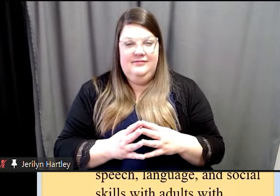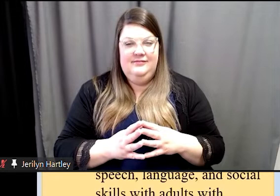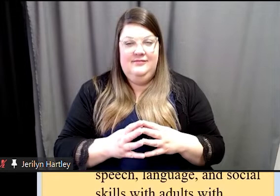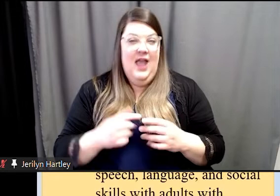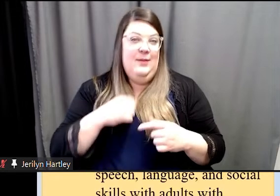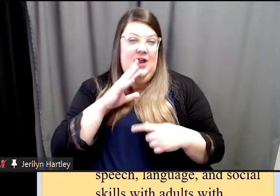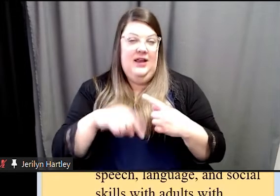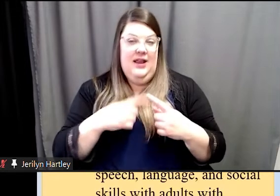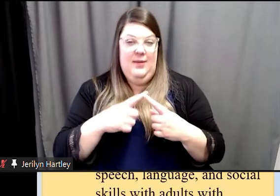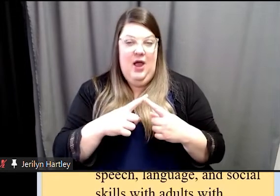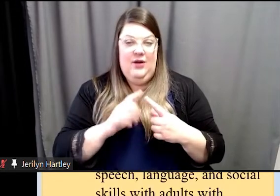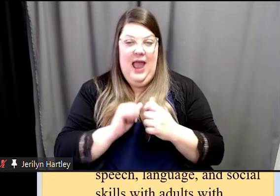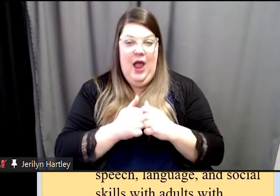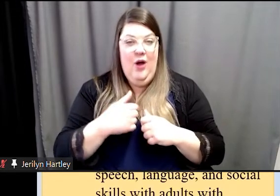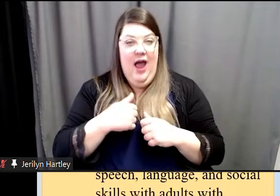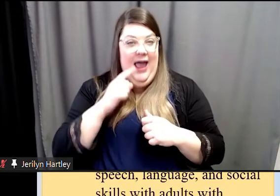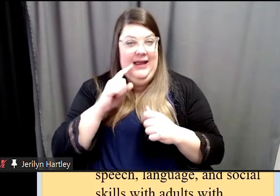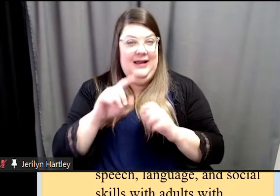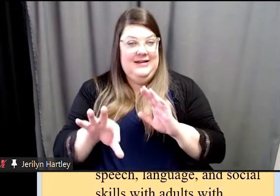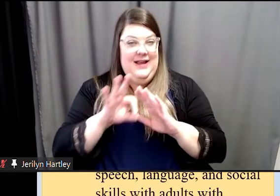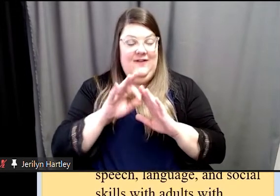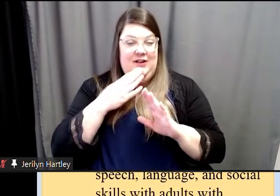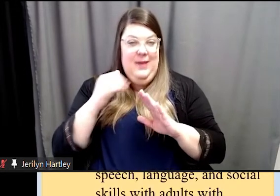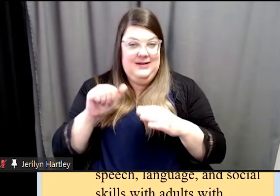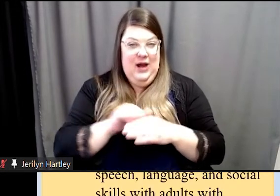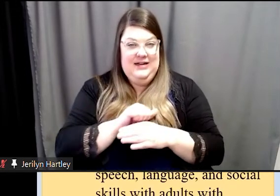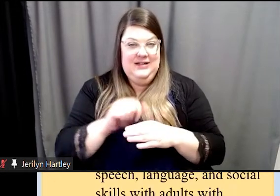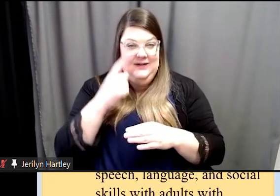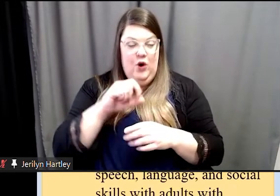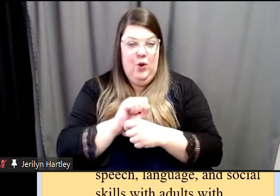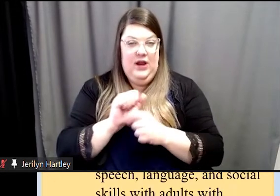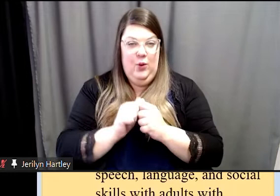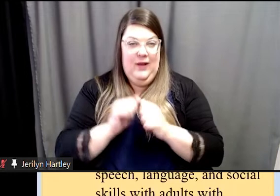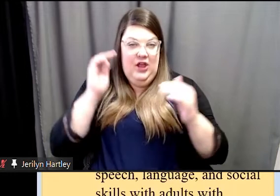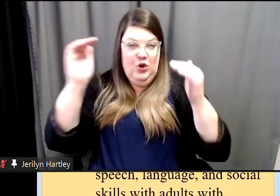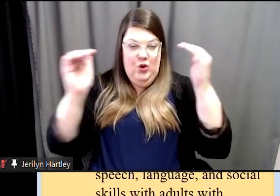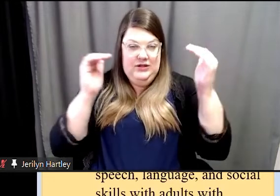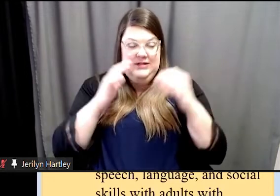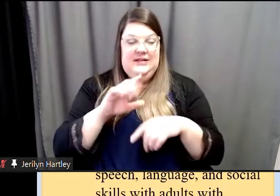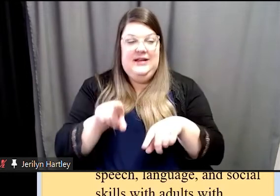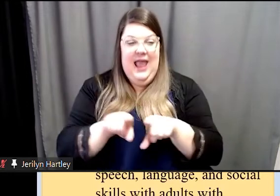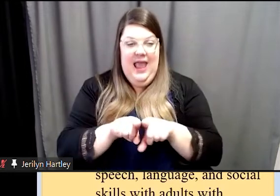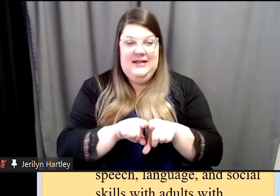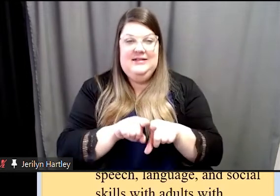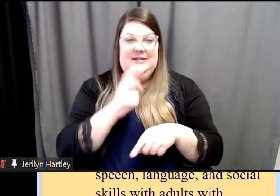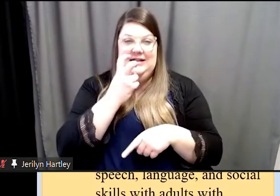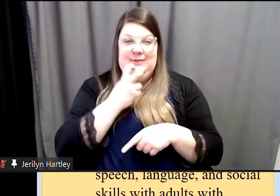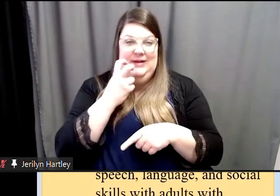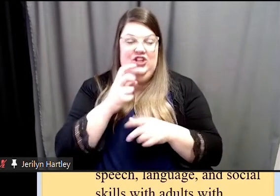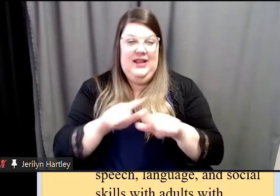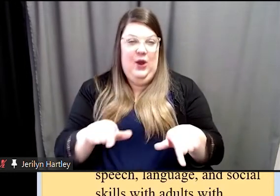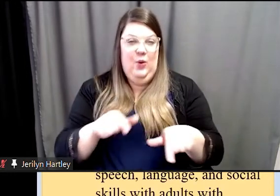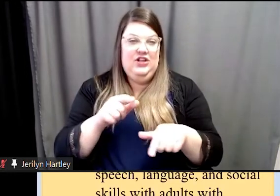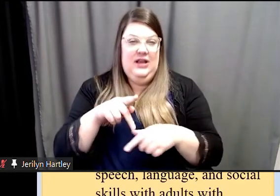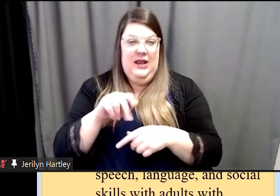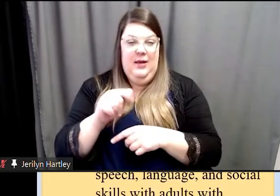I'm going to be talking to you about how I discovered the best practices for working with adults as a speech language